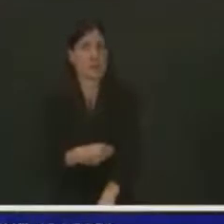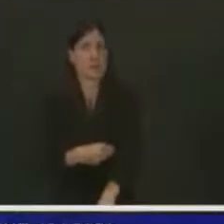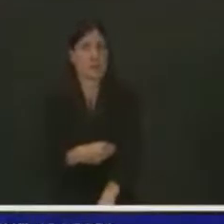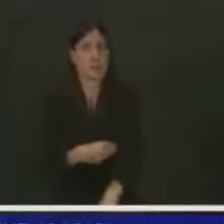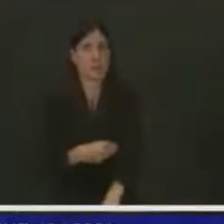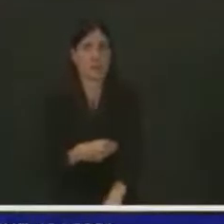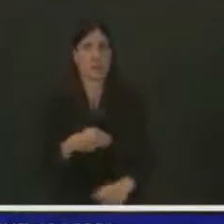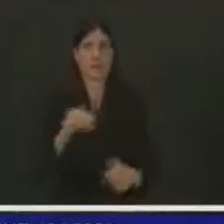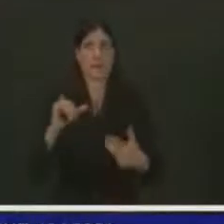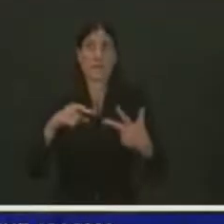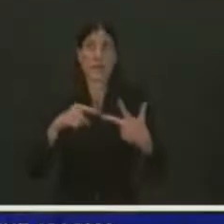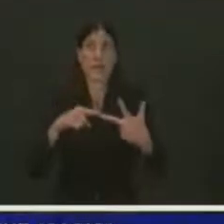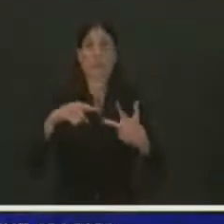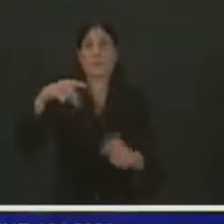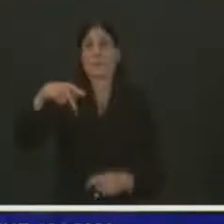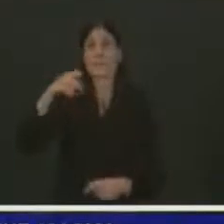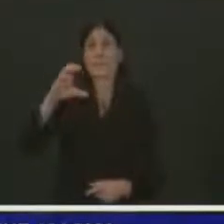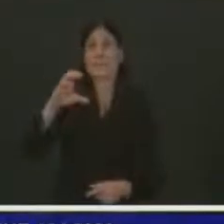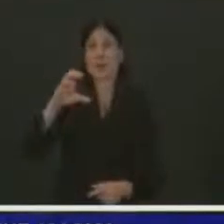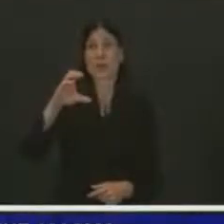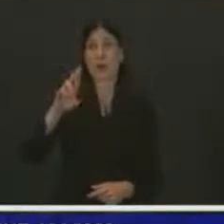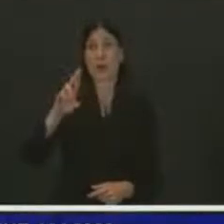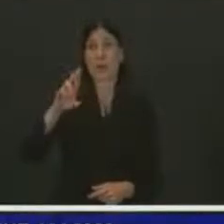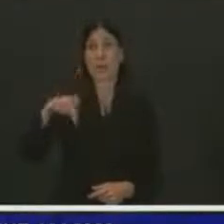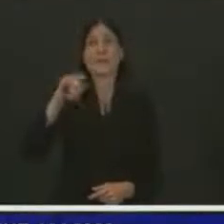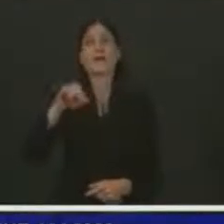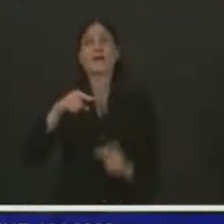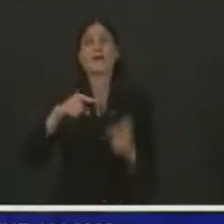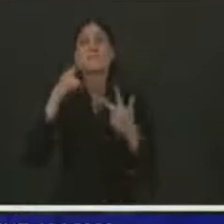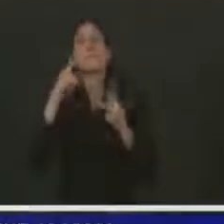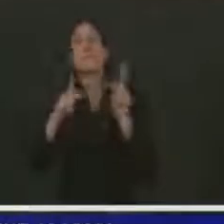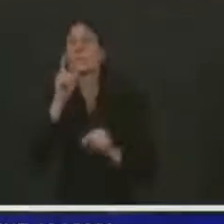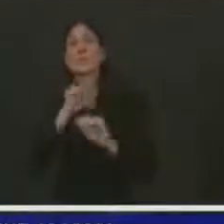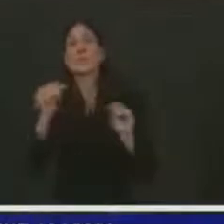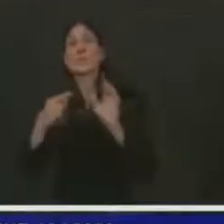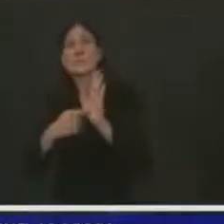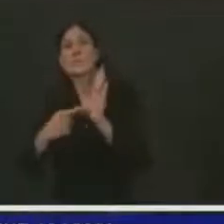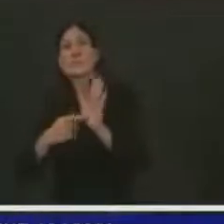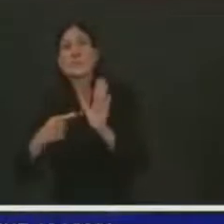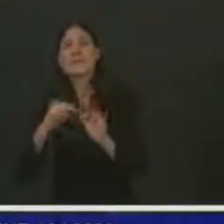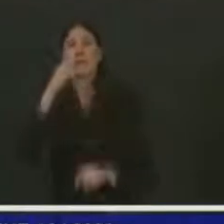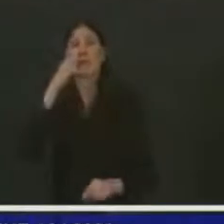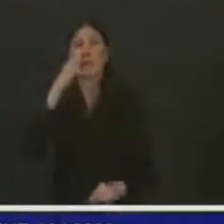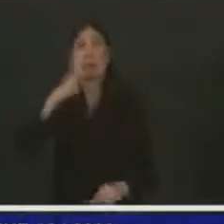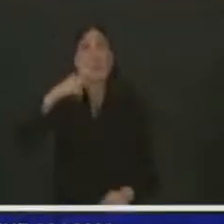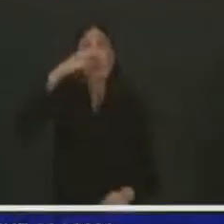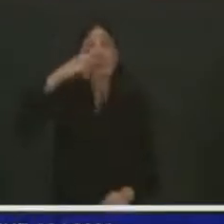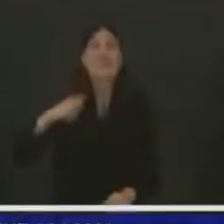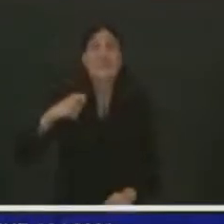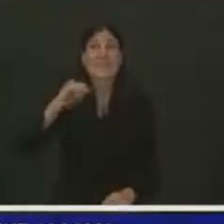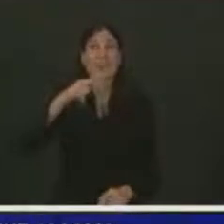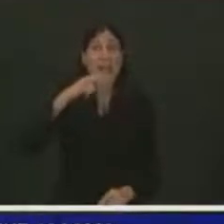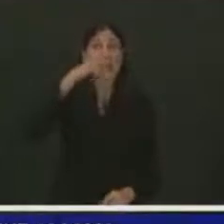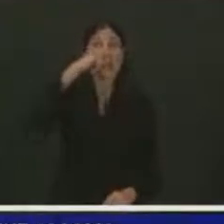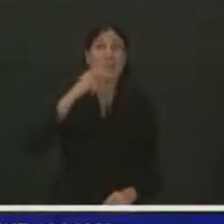it's 1 point in time. So it is not helpful to get that type of test to understand whether or not you may have had COVID-19